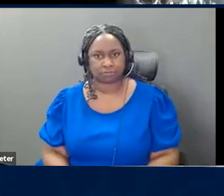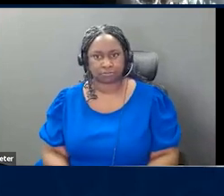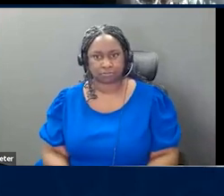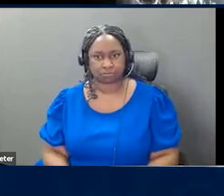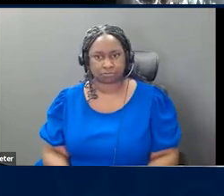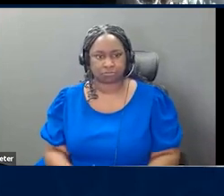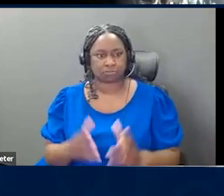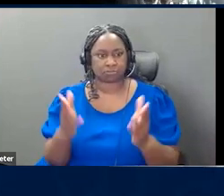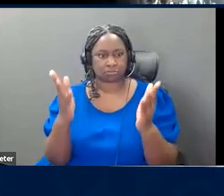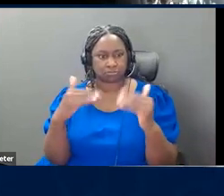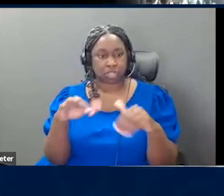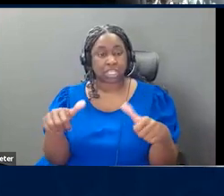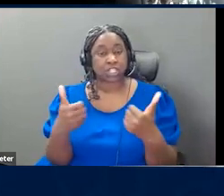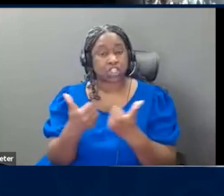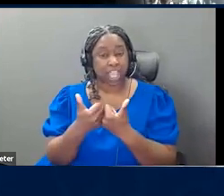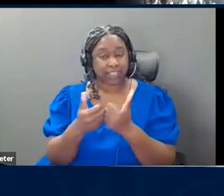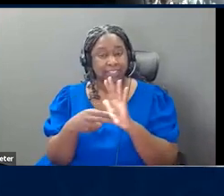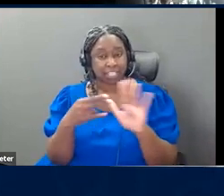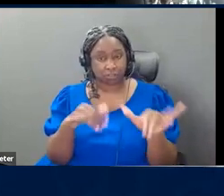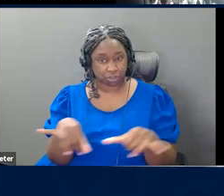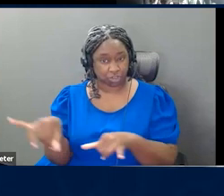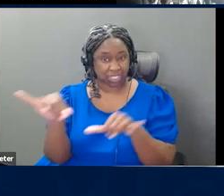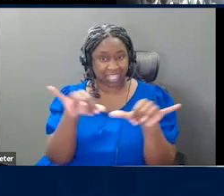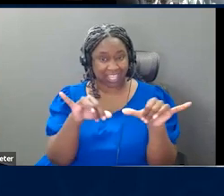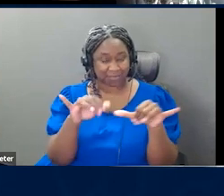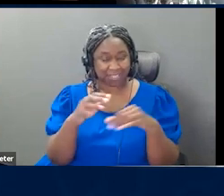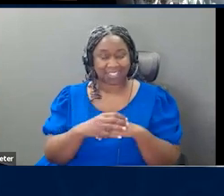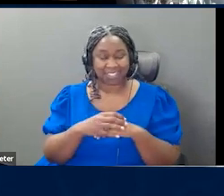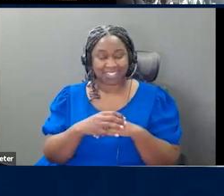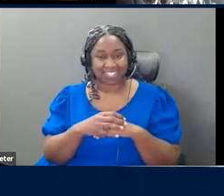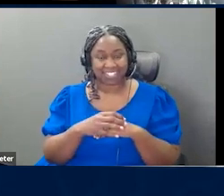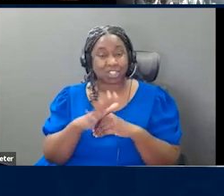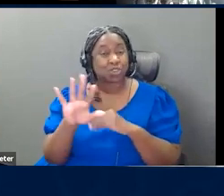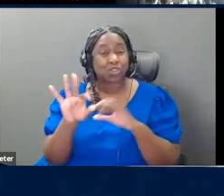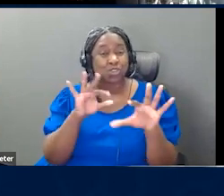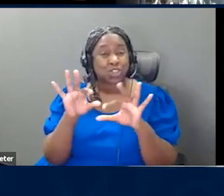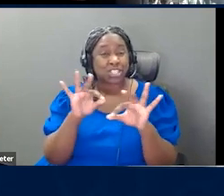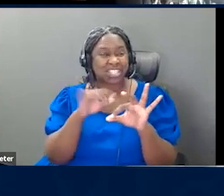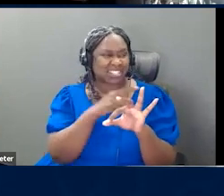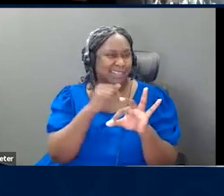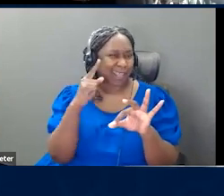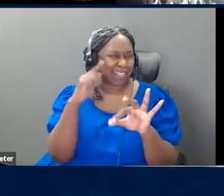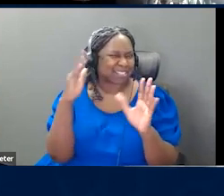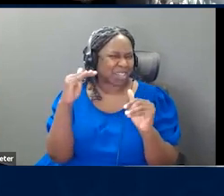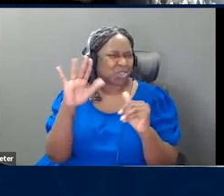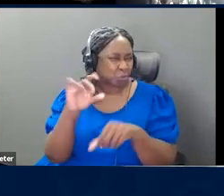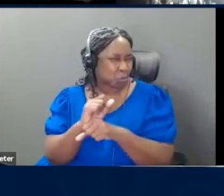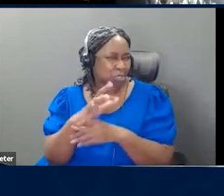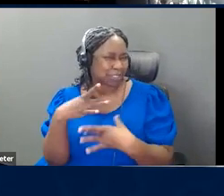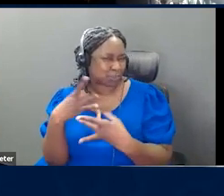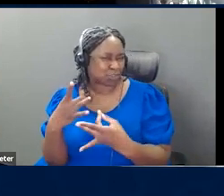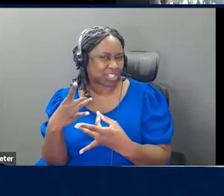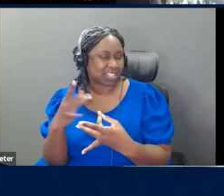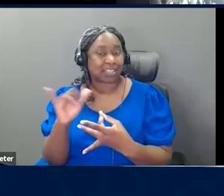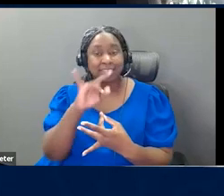And then challenge stereotypes, make unexpected choices, and they'll make your work more interesting. Like with